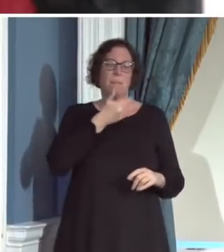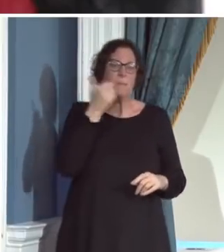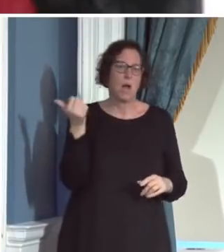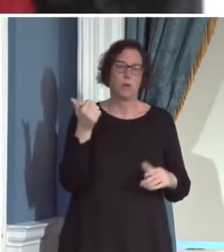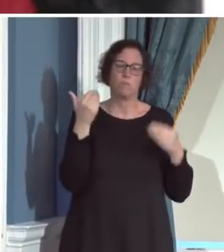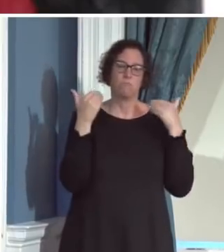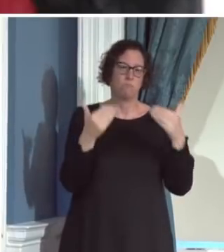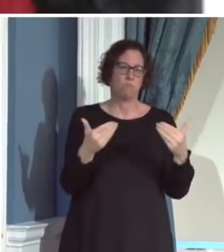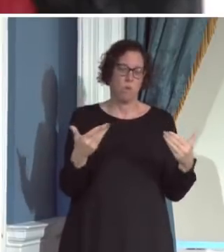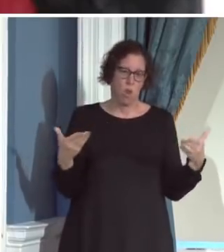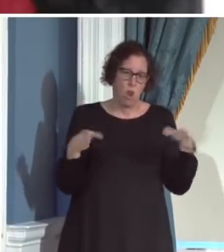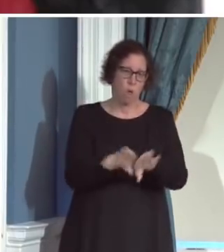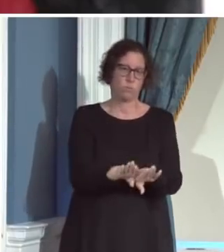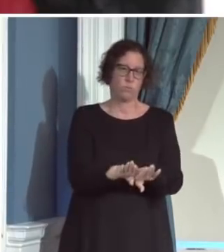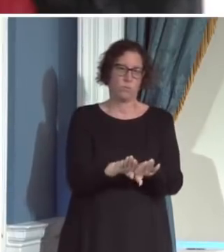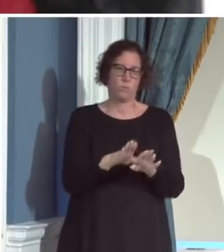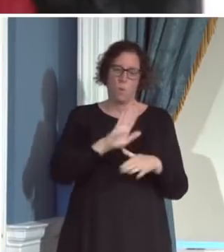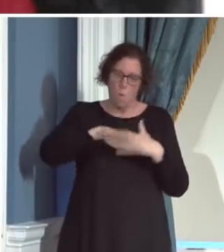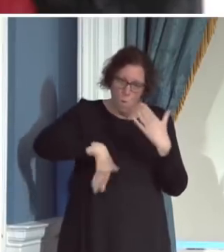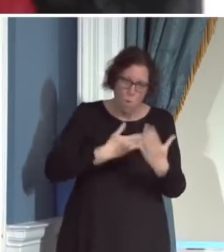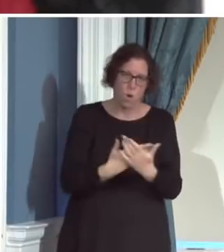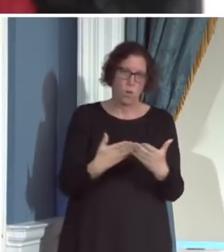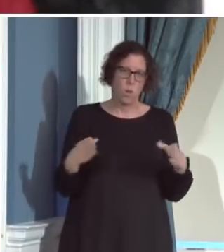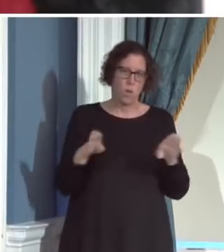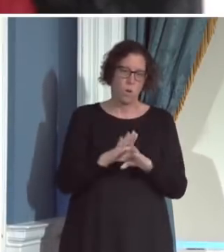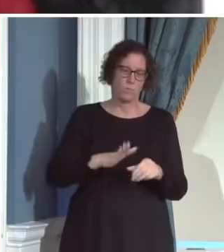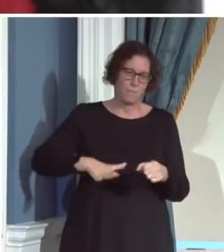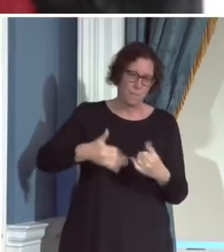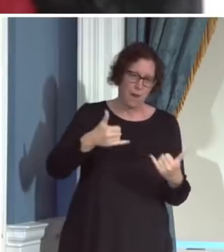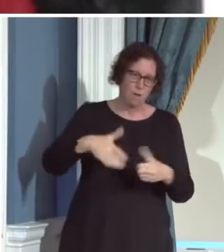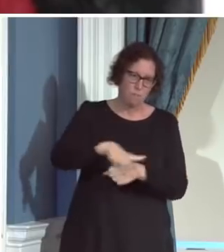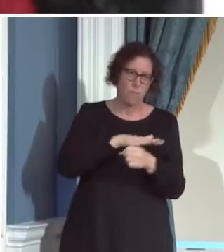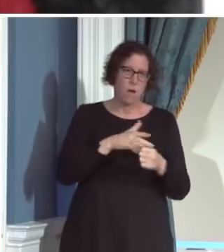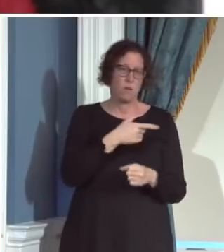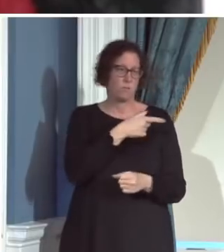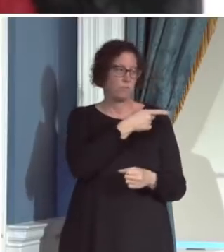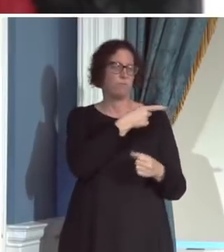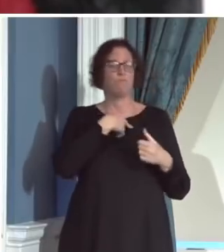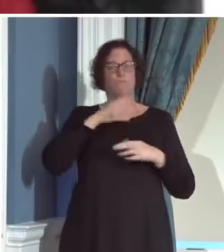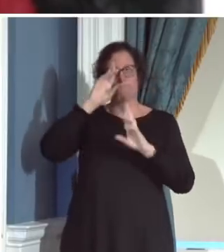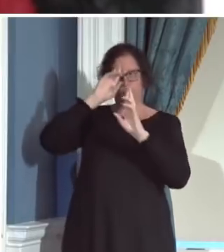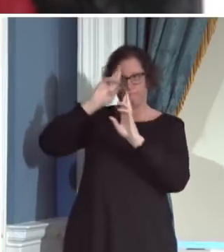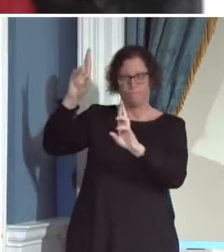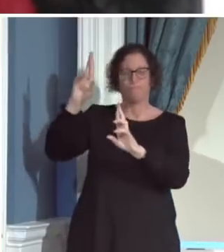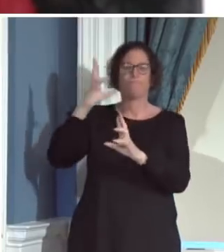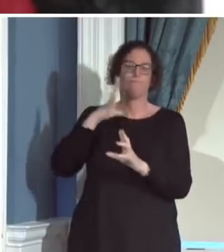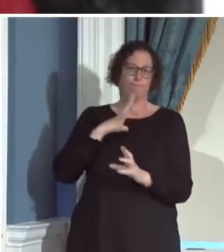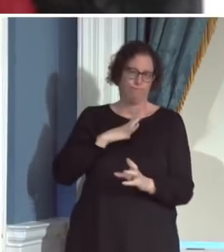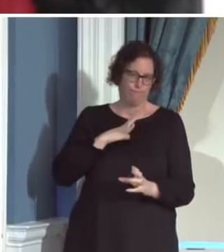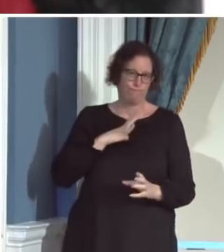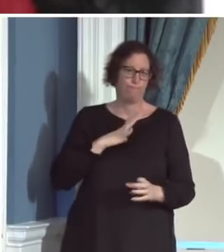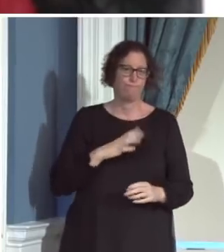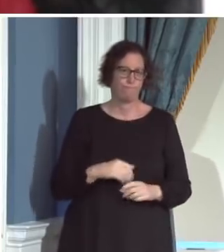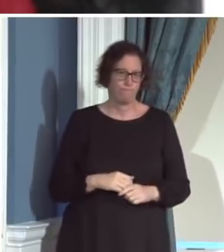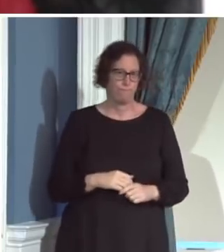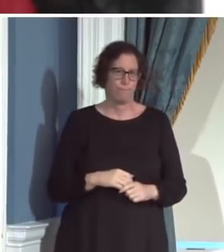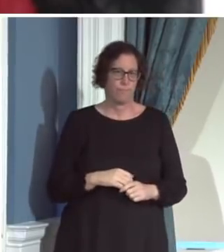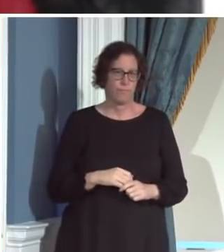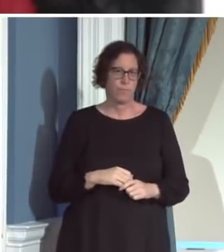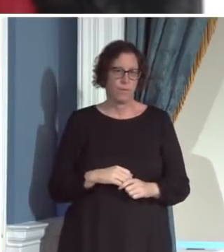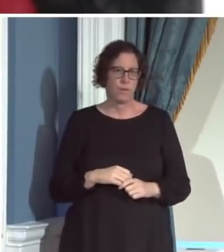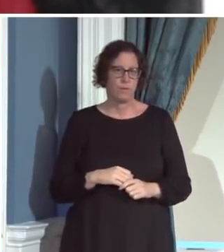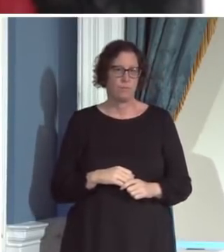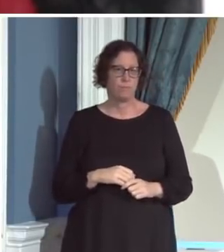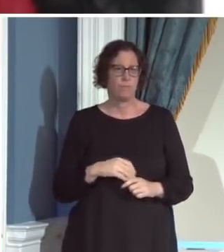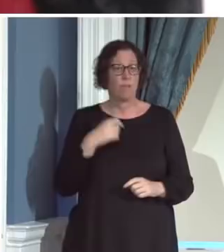move across the board in terms of the playgrounds. And I respect that, and I'm going to work with him. The truth that I said is true. We did not see a lot